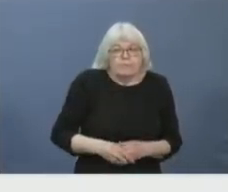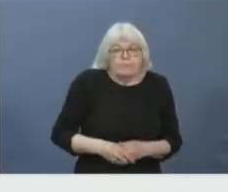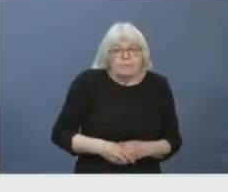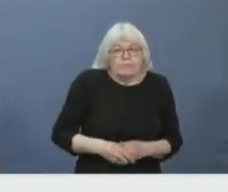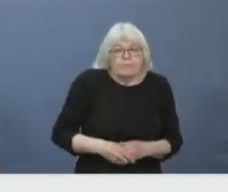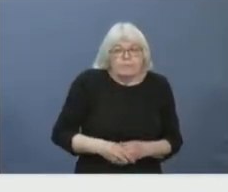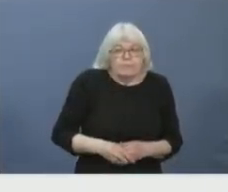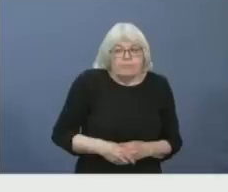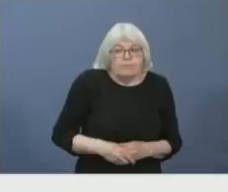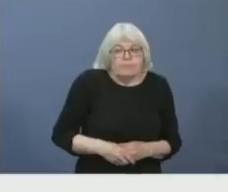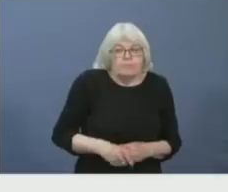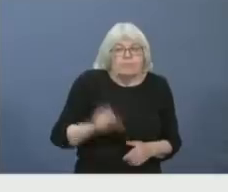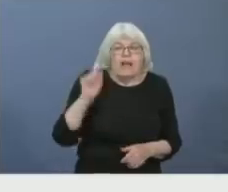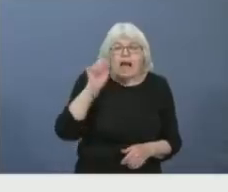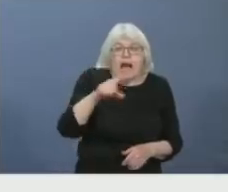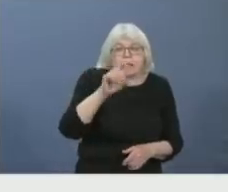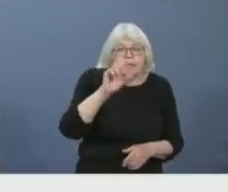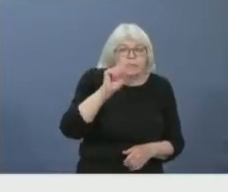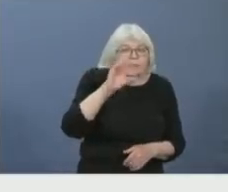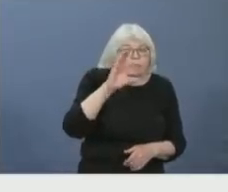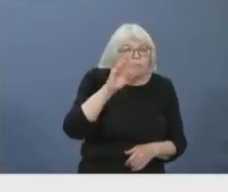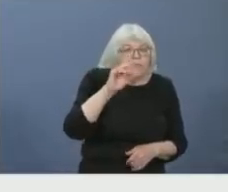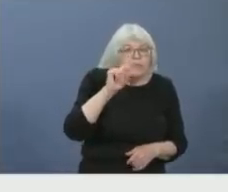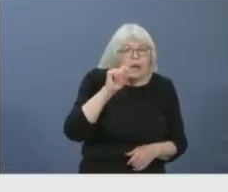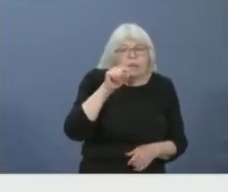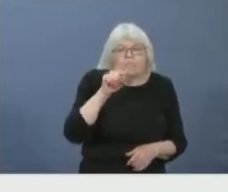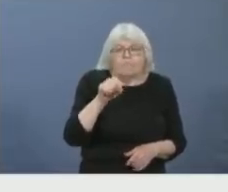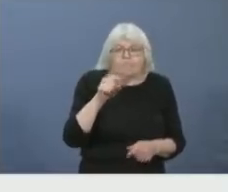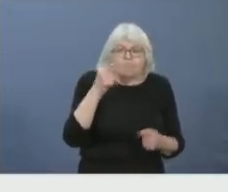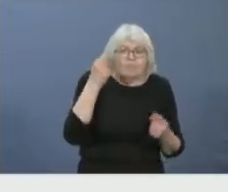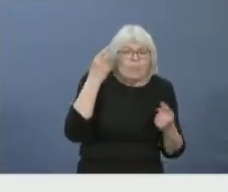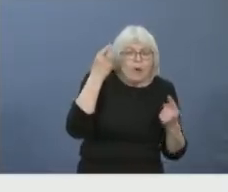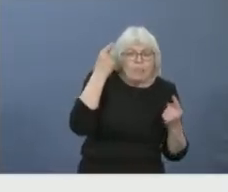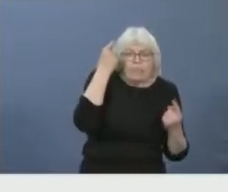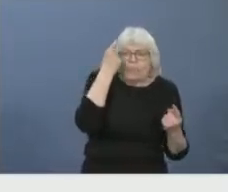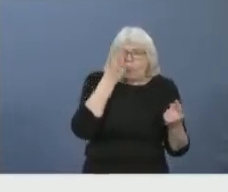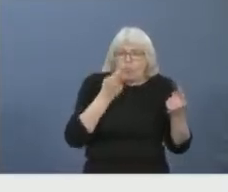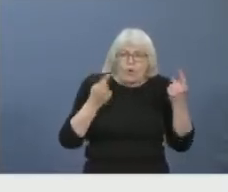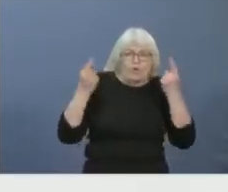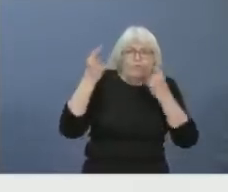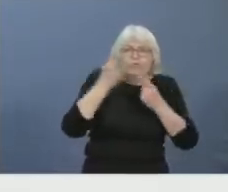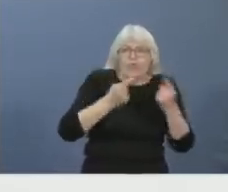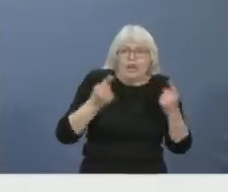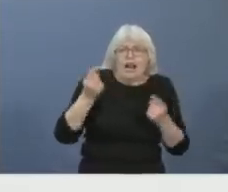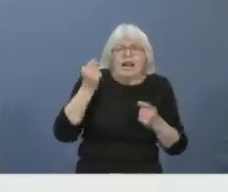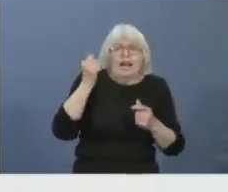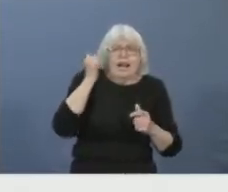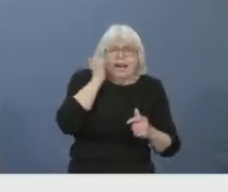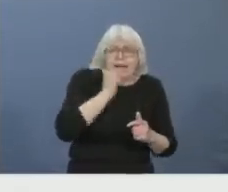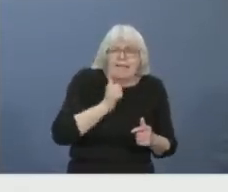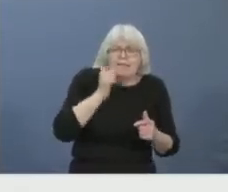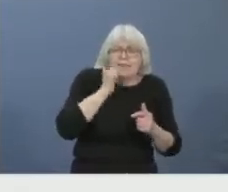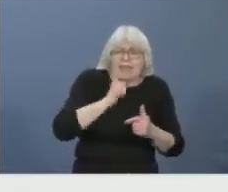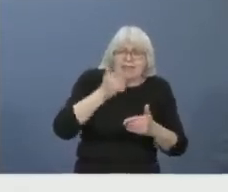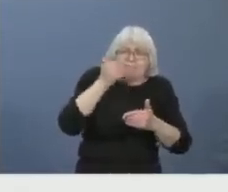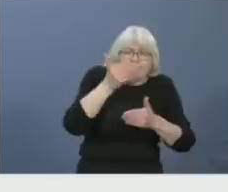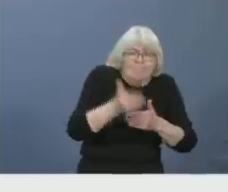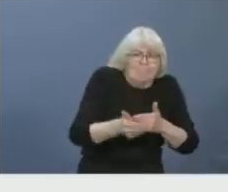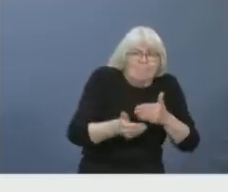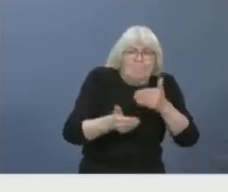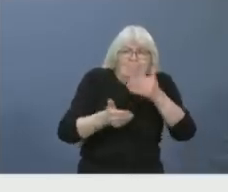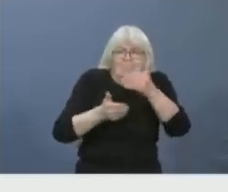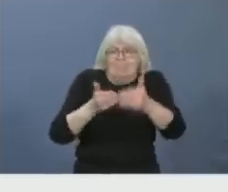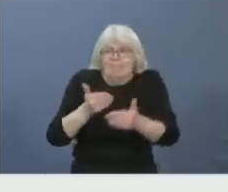just wondering, with each passing day, it seems like your resources are being spread thinner and thinner. How close are we